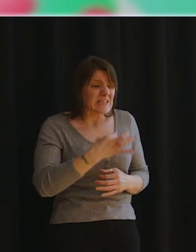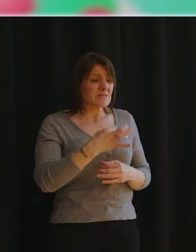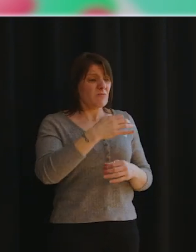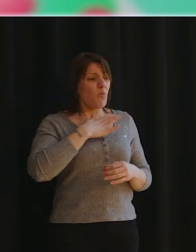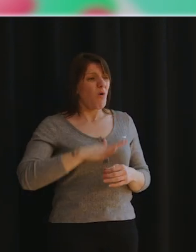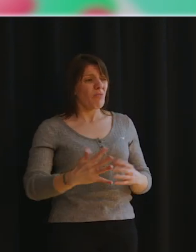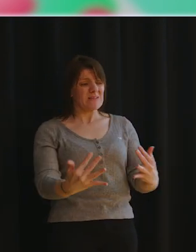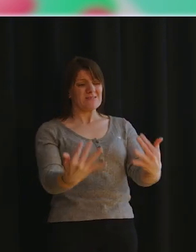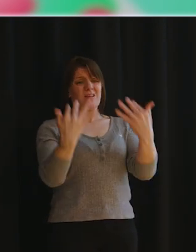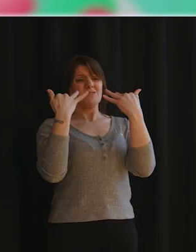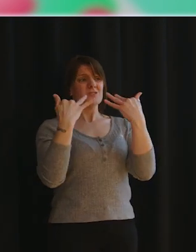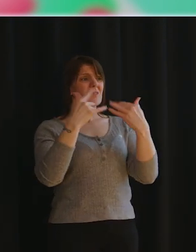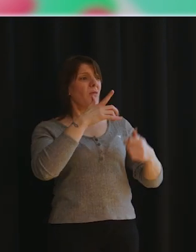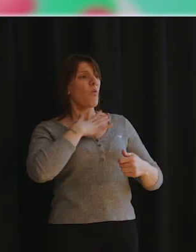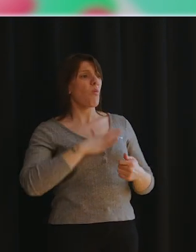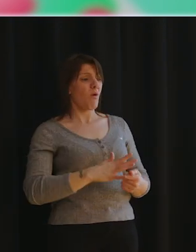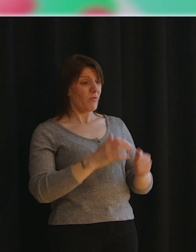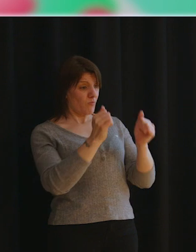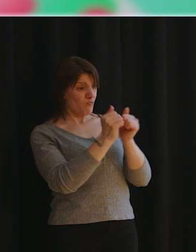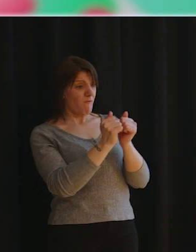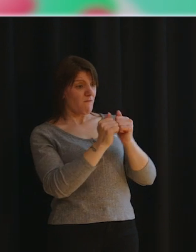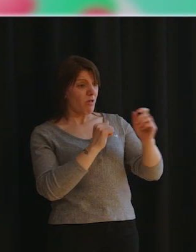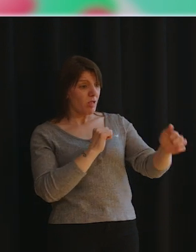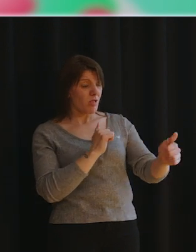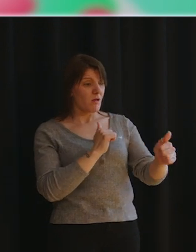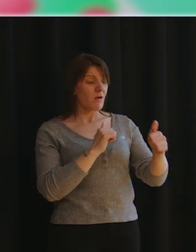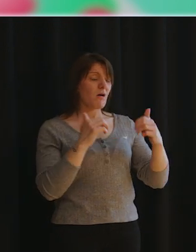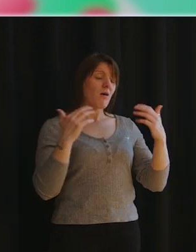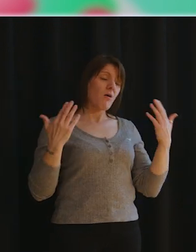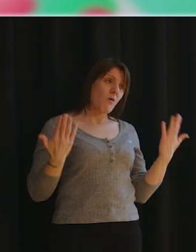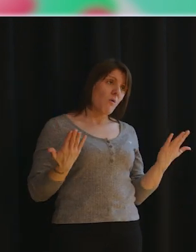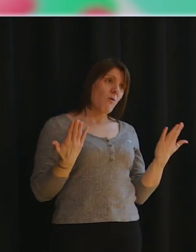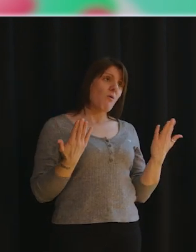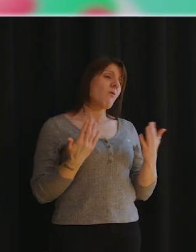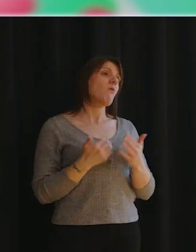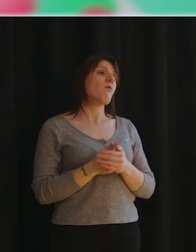They desperately want somebody's approval. Or it can be